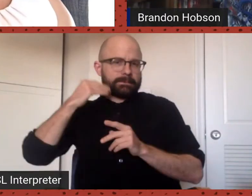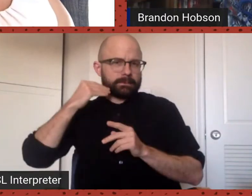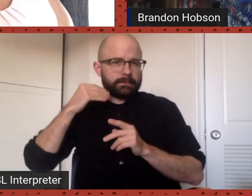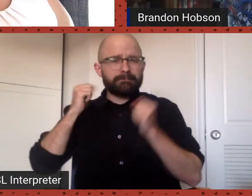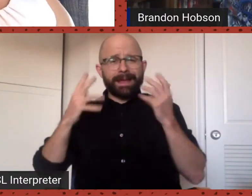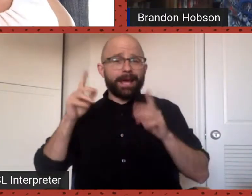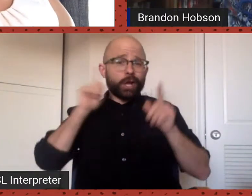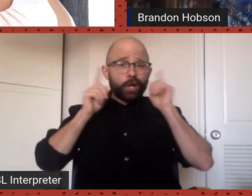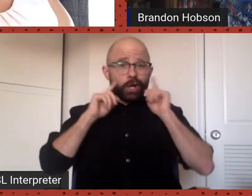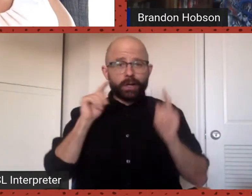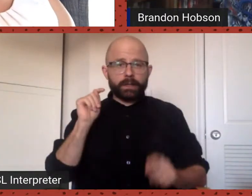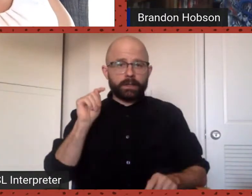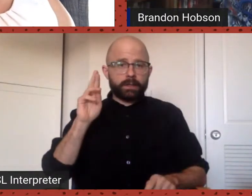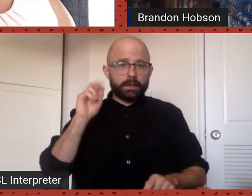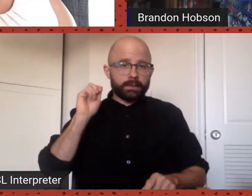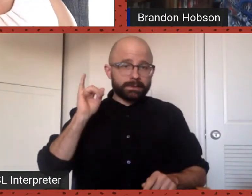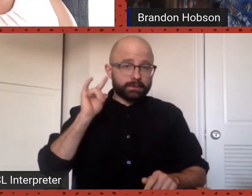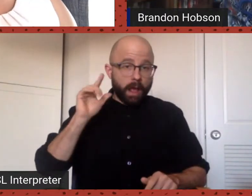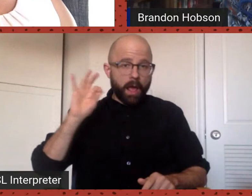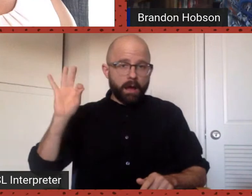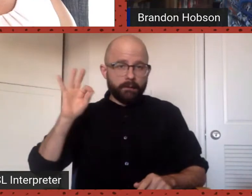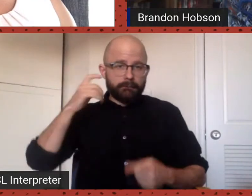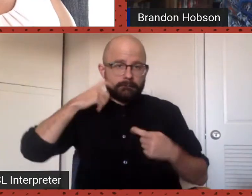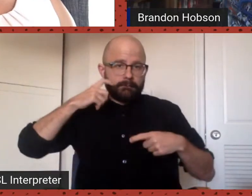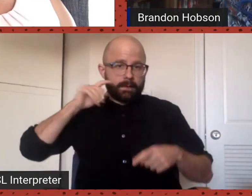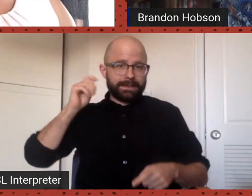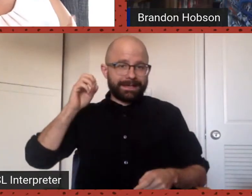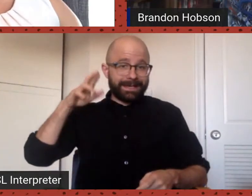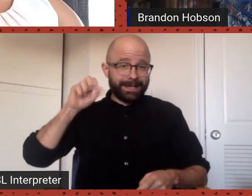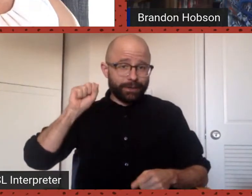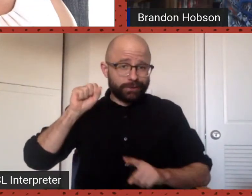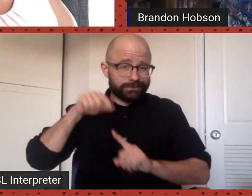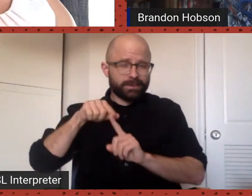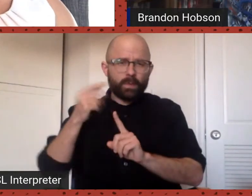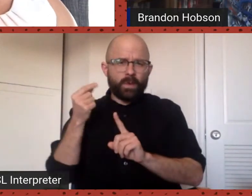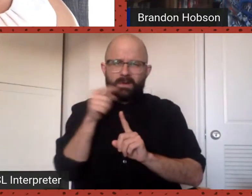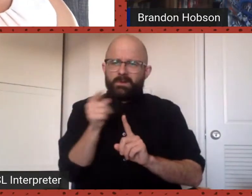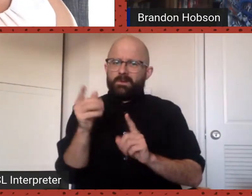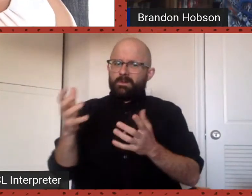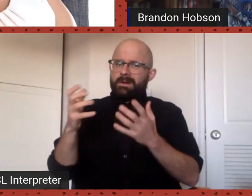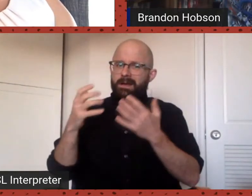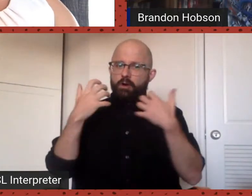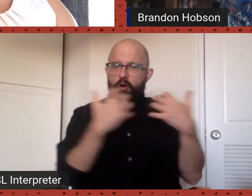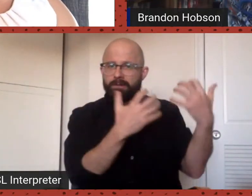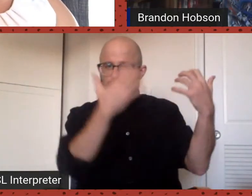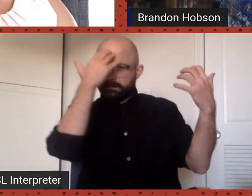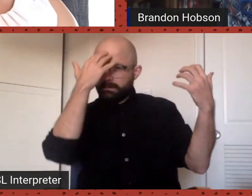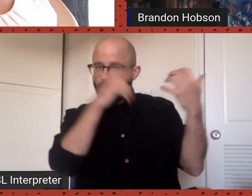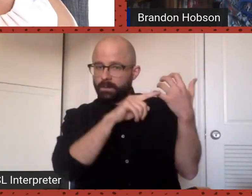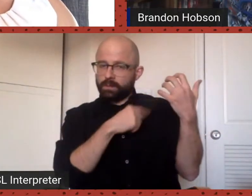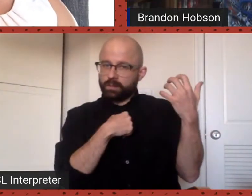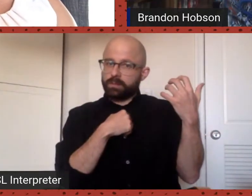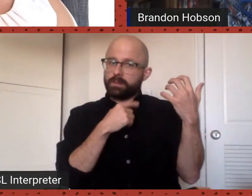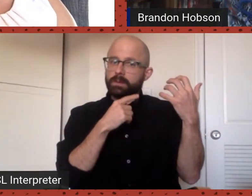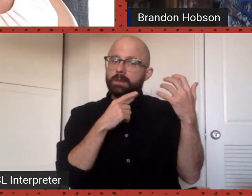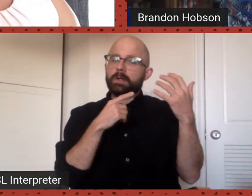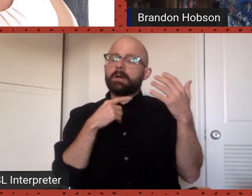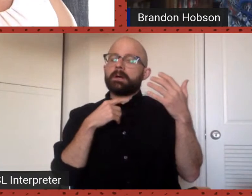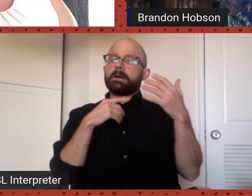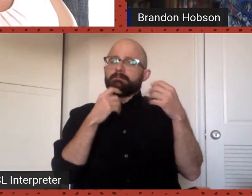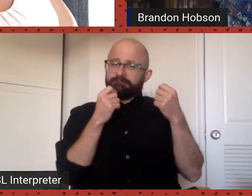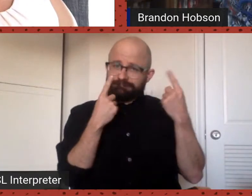Tears, but what would you like audiences to know in order to push past their understandings of this